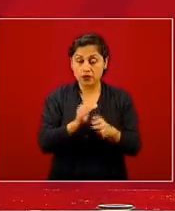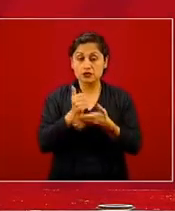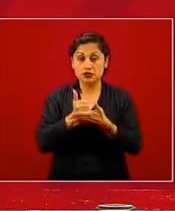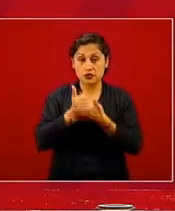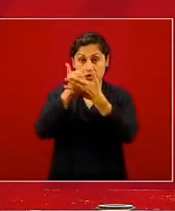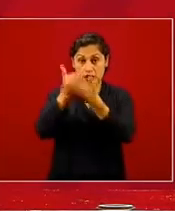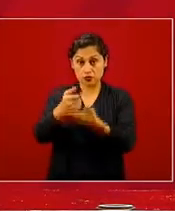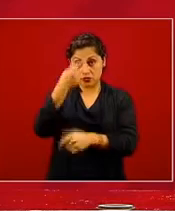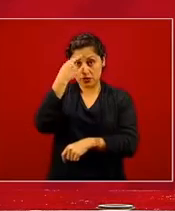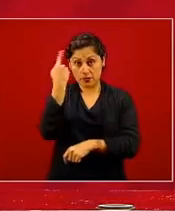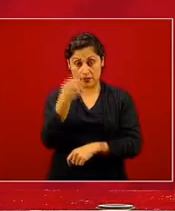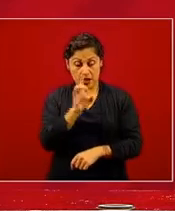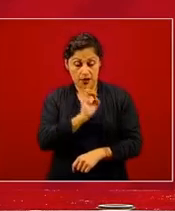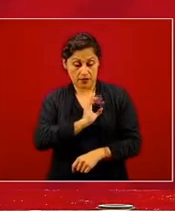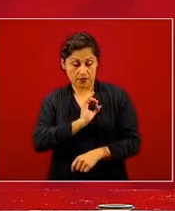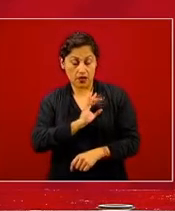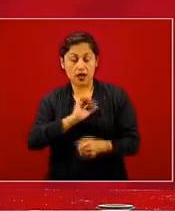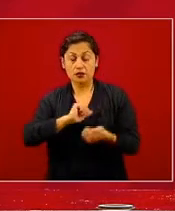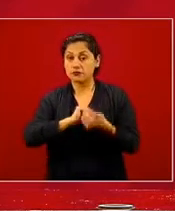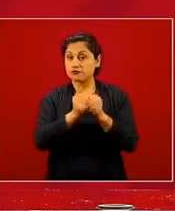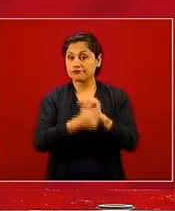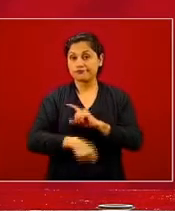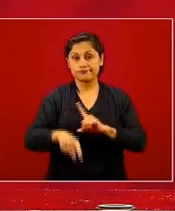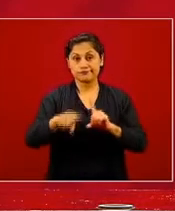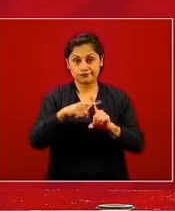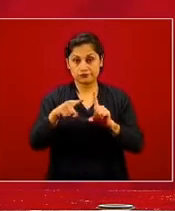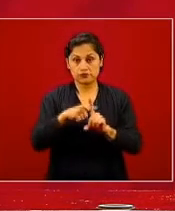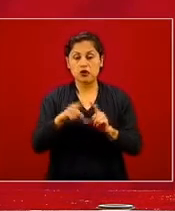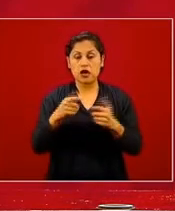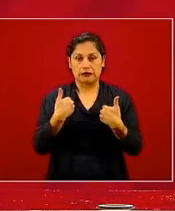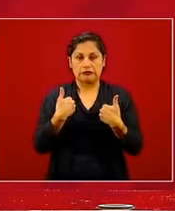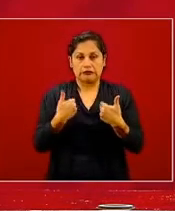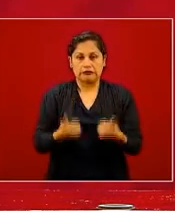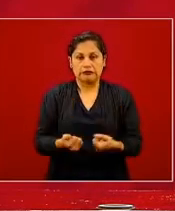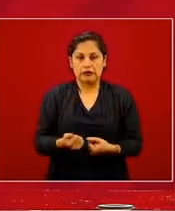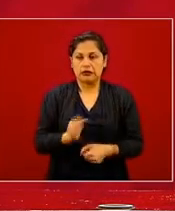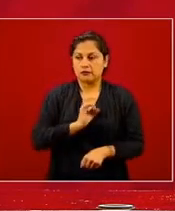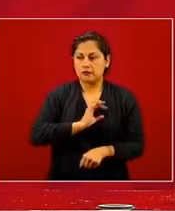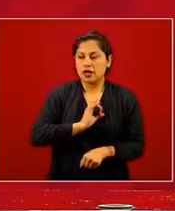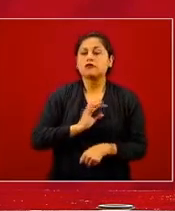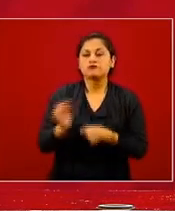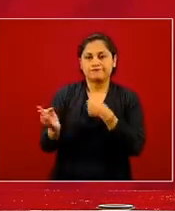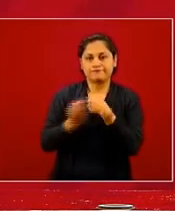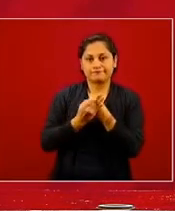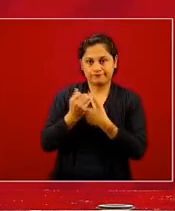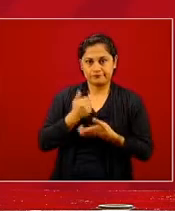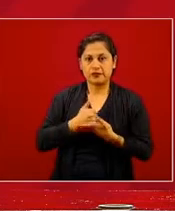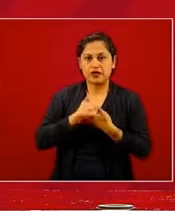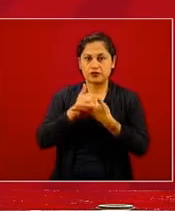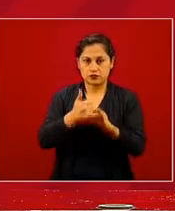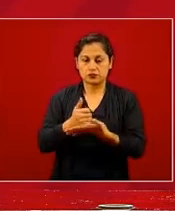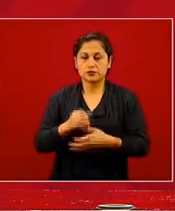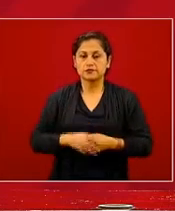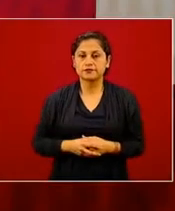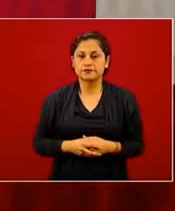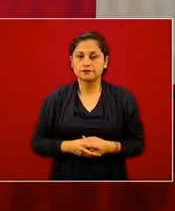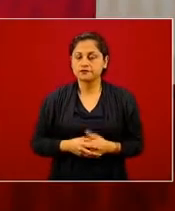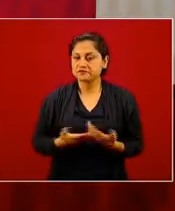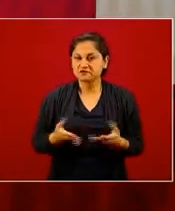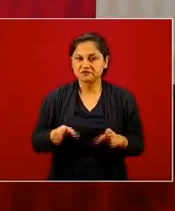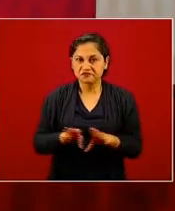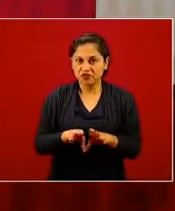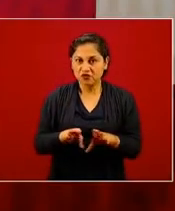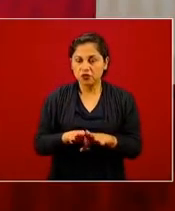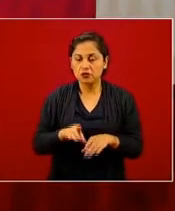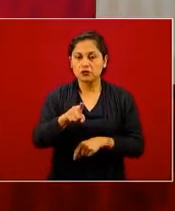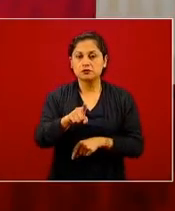and some elements of information that may help us to address in a positive way the fear as a protection